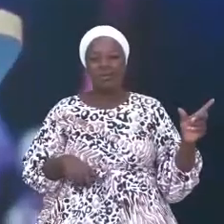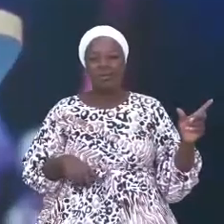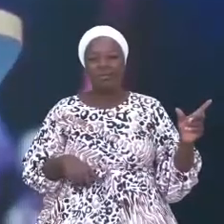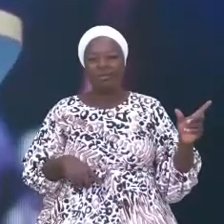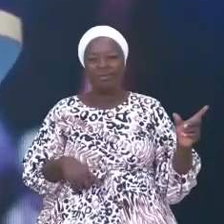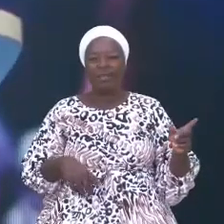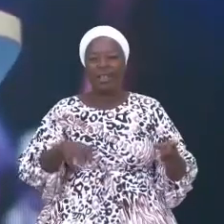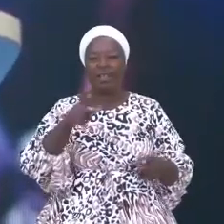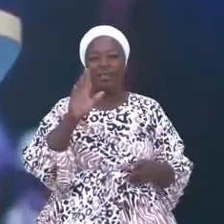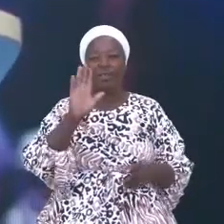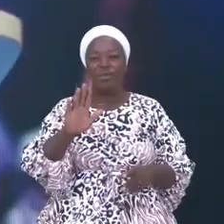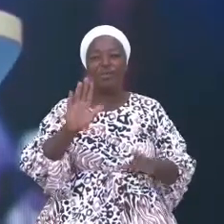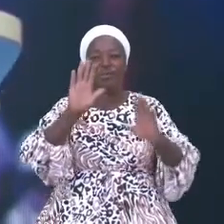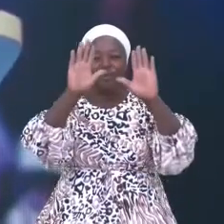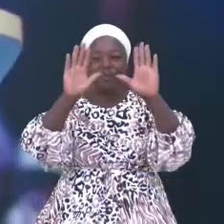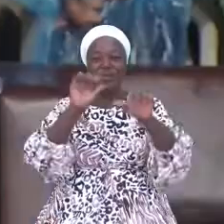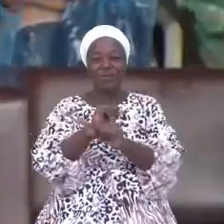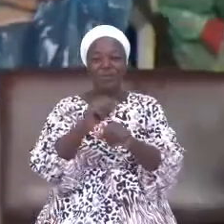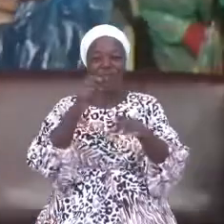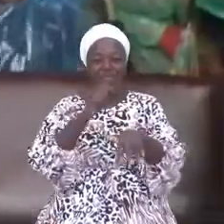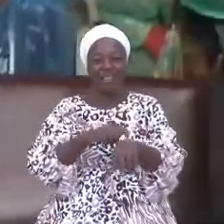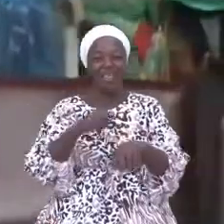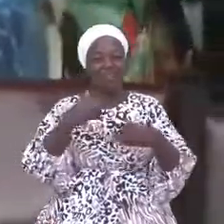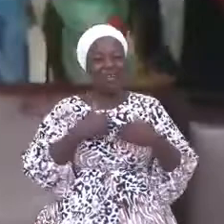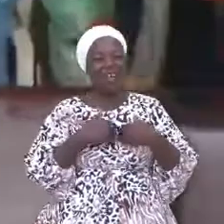Your miracle time has come.